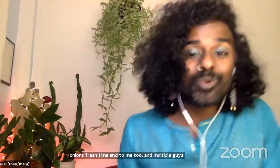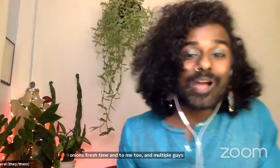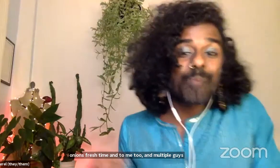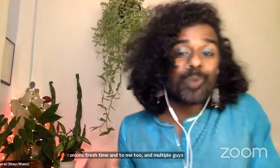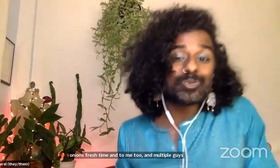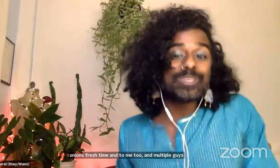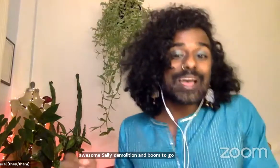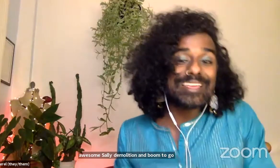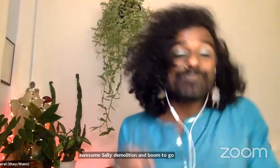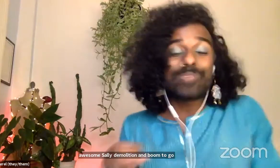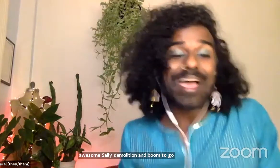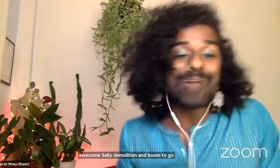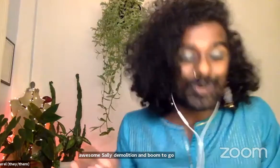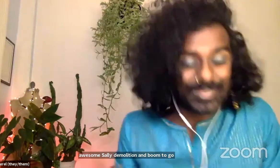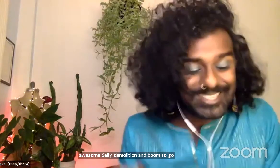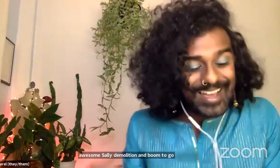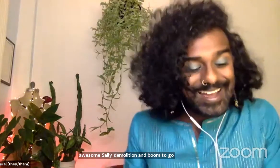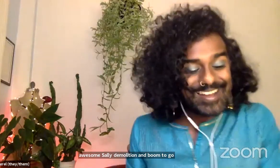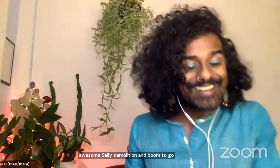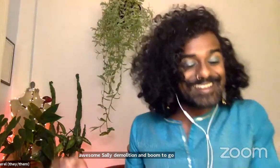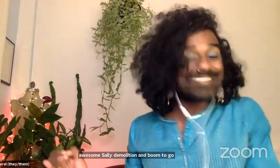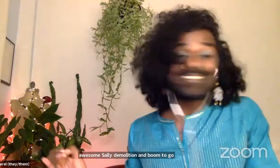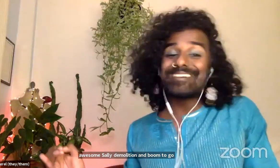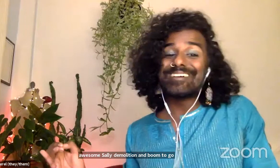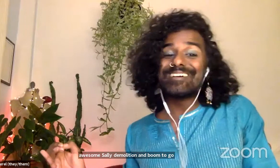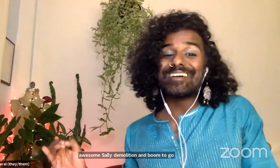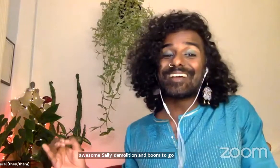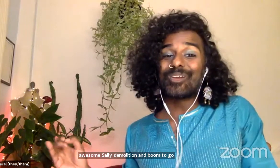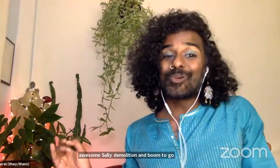bon tirogaille poisson salé, bien Mauritien.